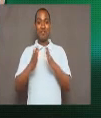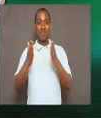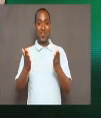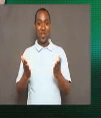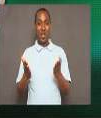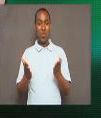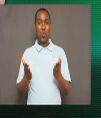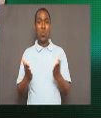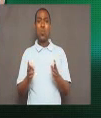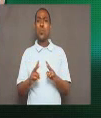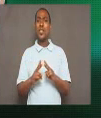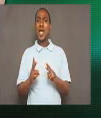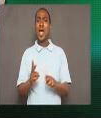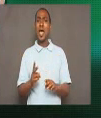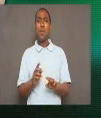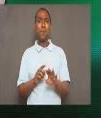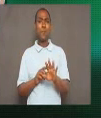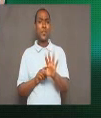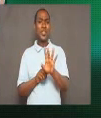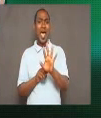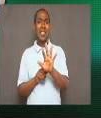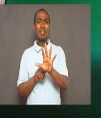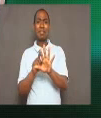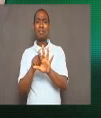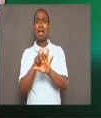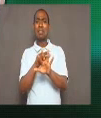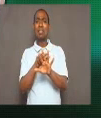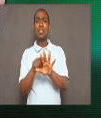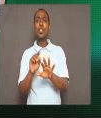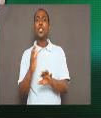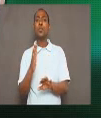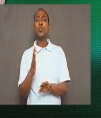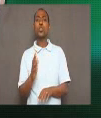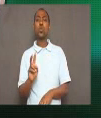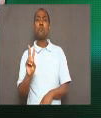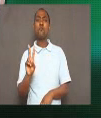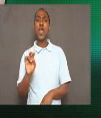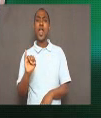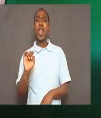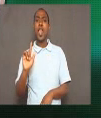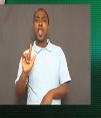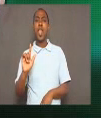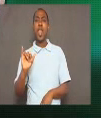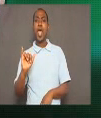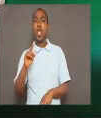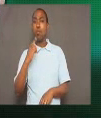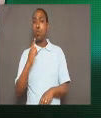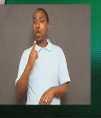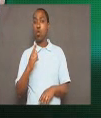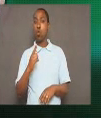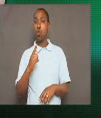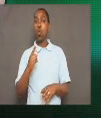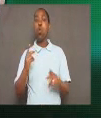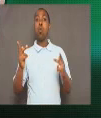Millions of tiny finger-like hairs, called villi, increase the surface